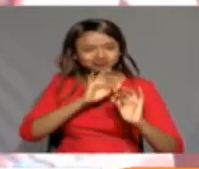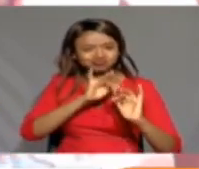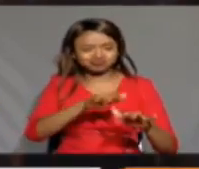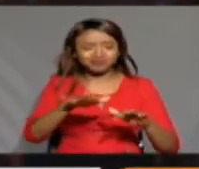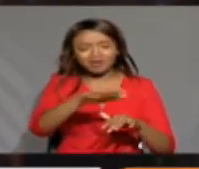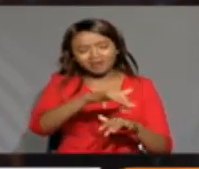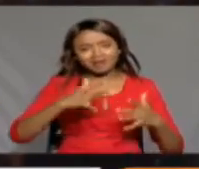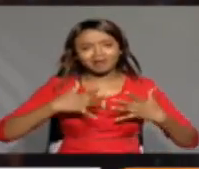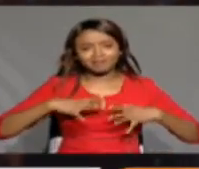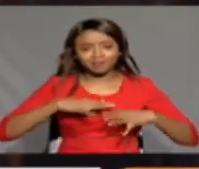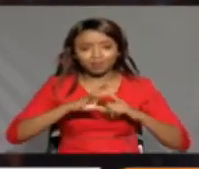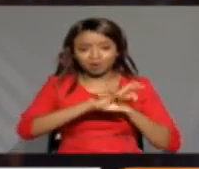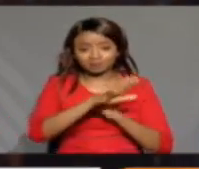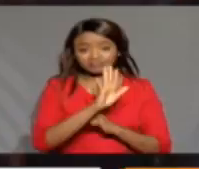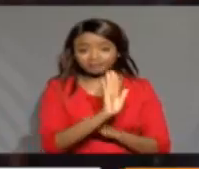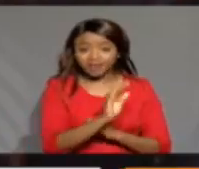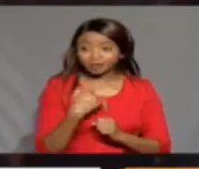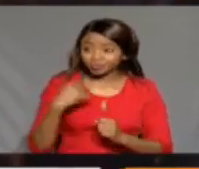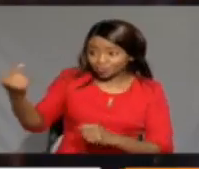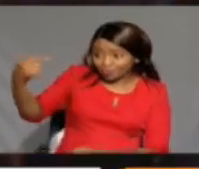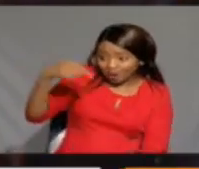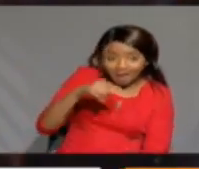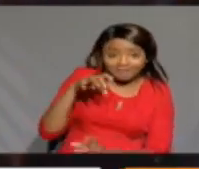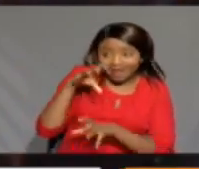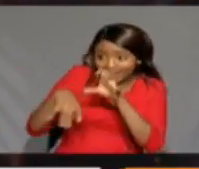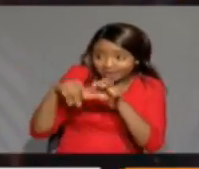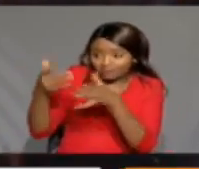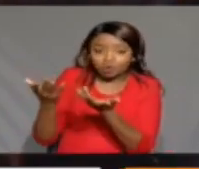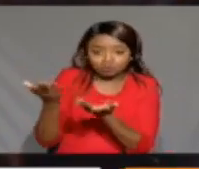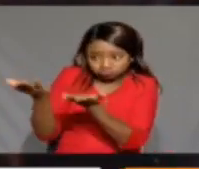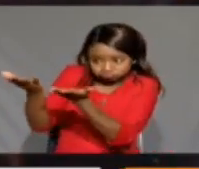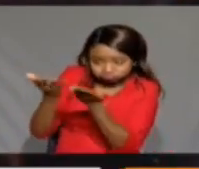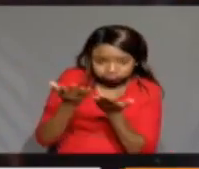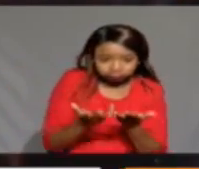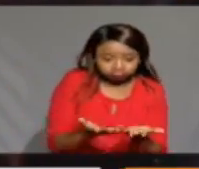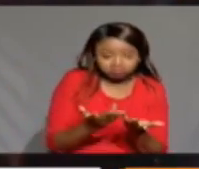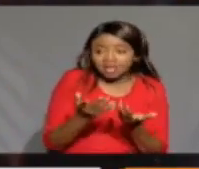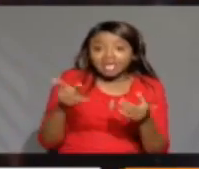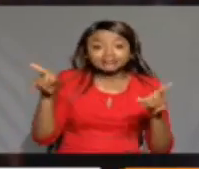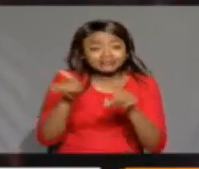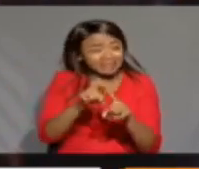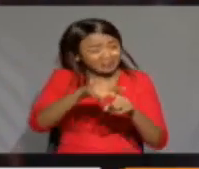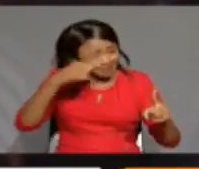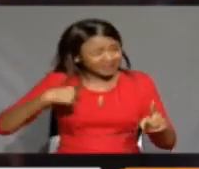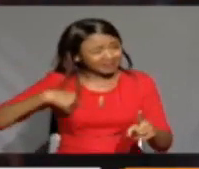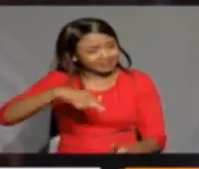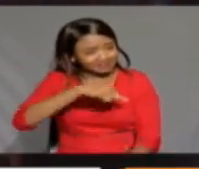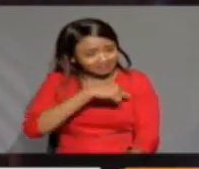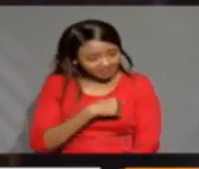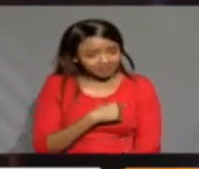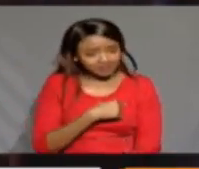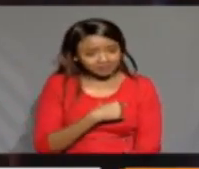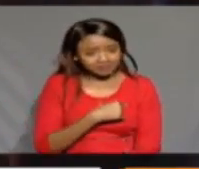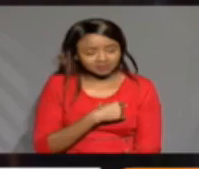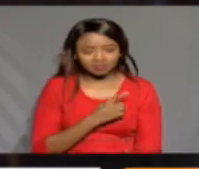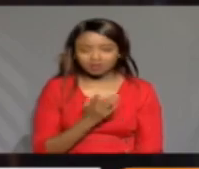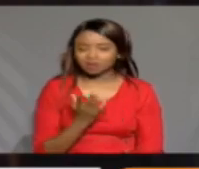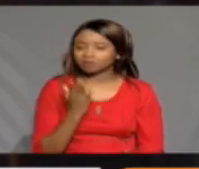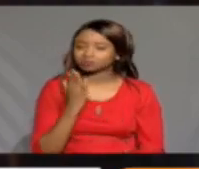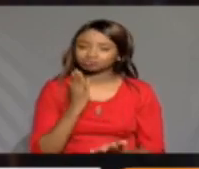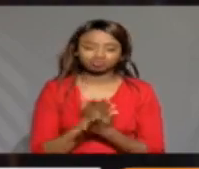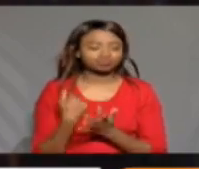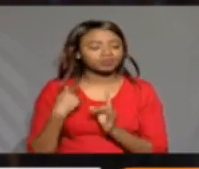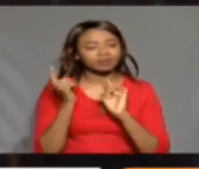her county. Unakuja, unaleta mnyama, na pia unatuua. Hapa